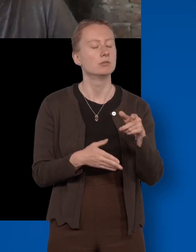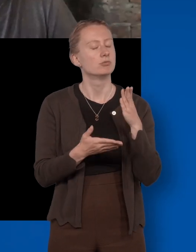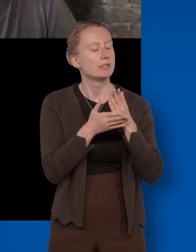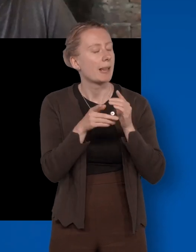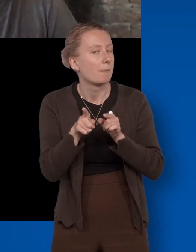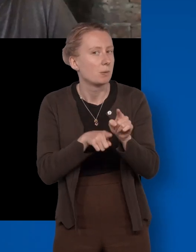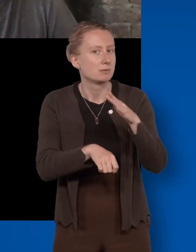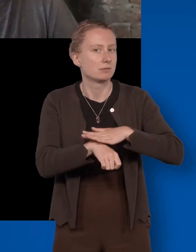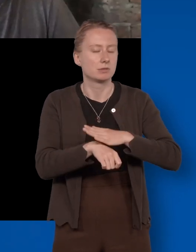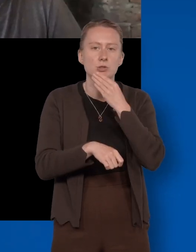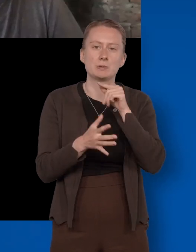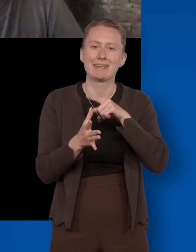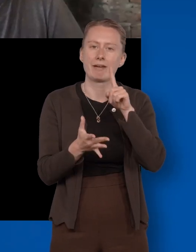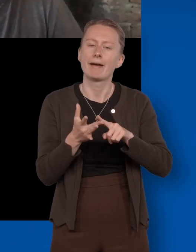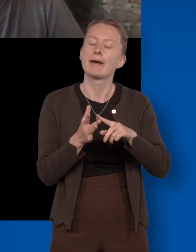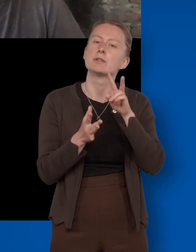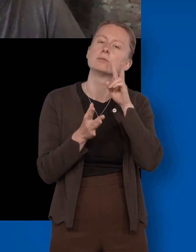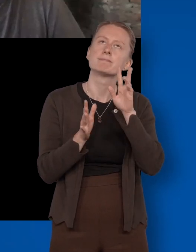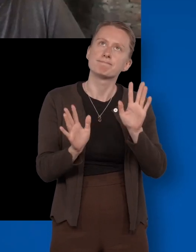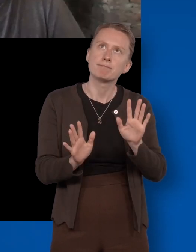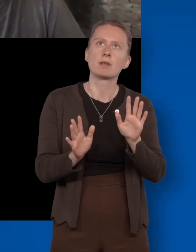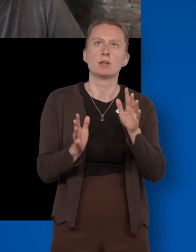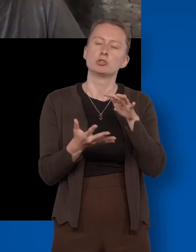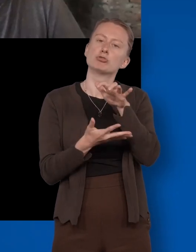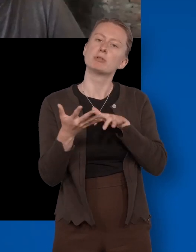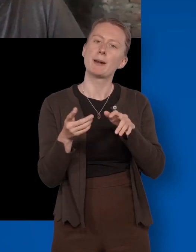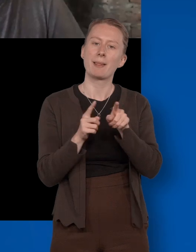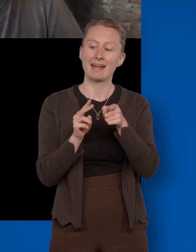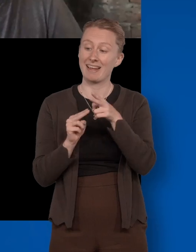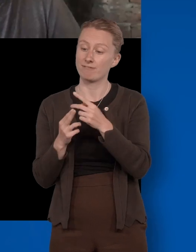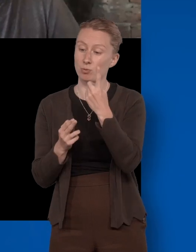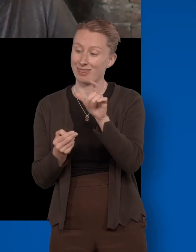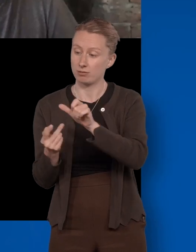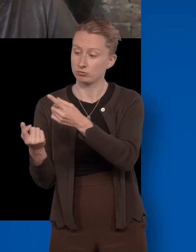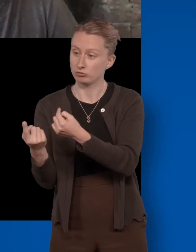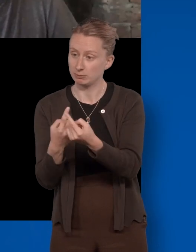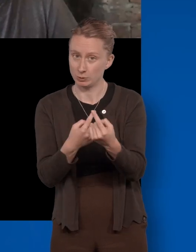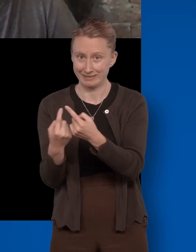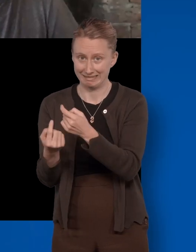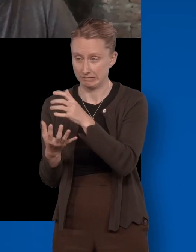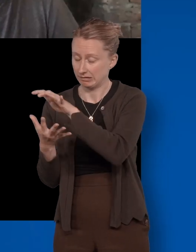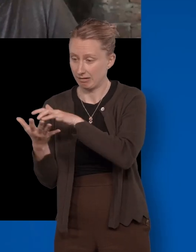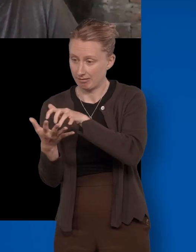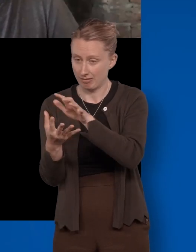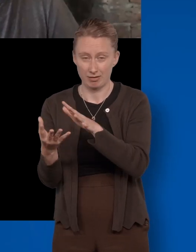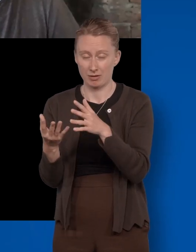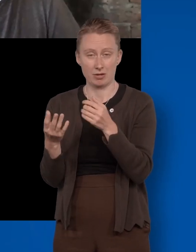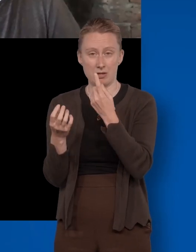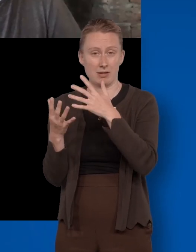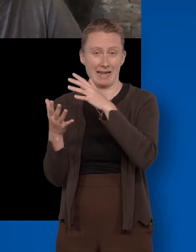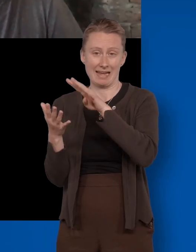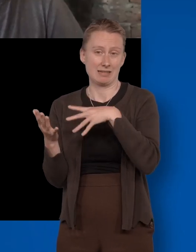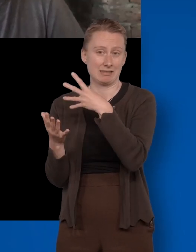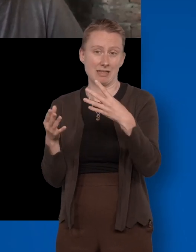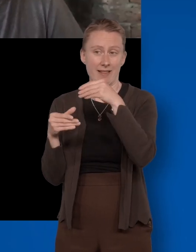kind of mostly use the AI. You should kind of see Scribe as like, if you get 1,000 responses and you get them in a